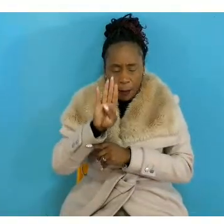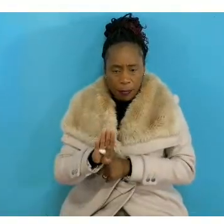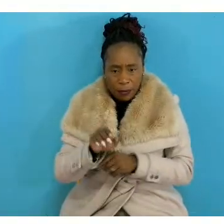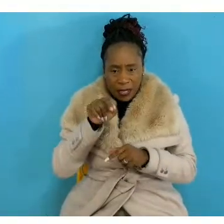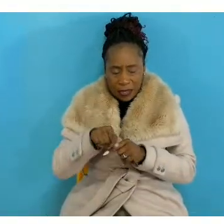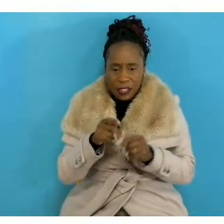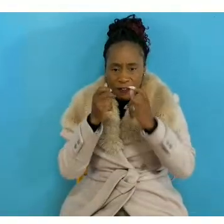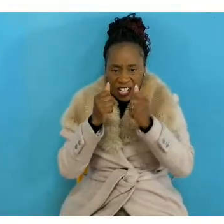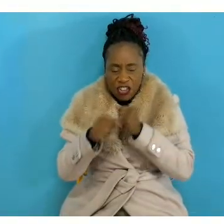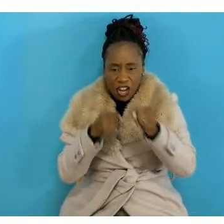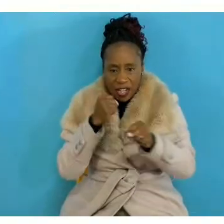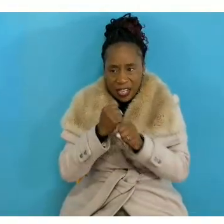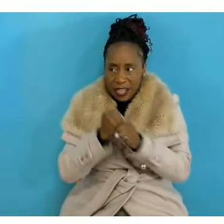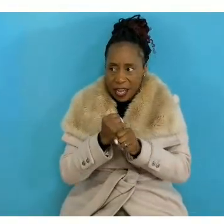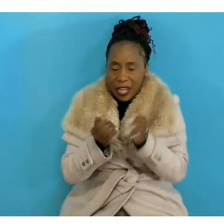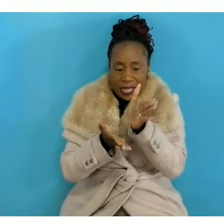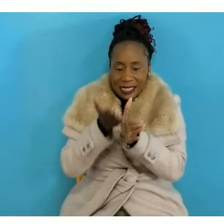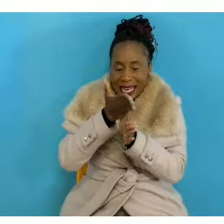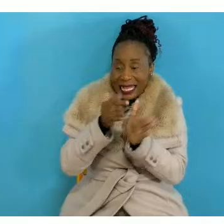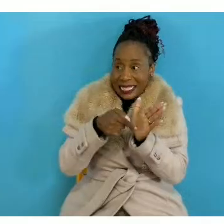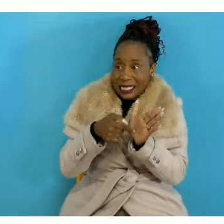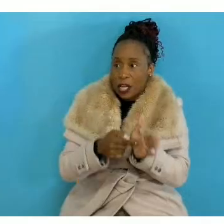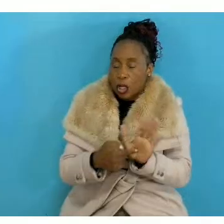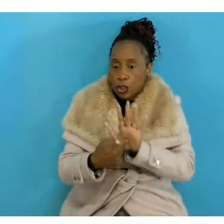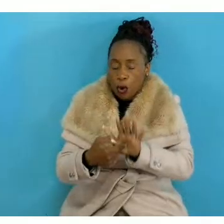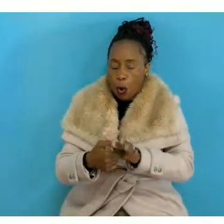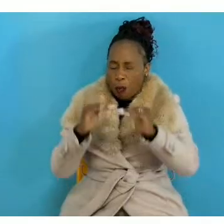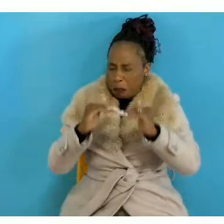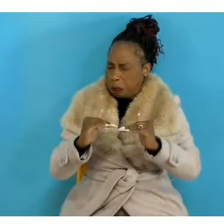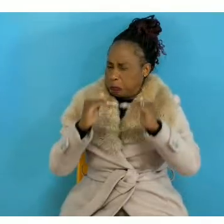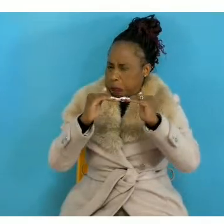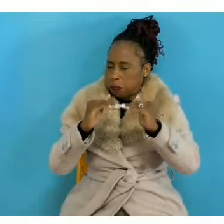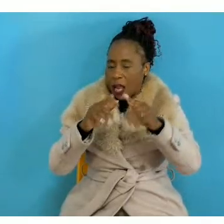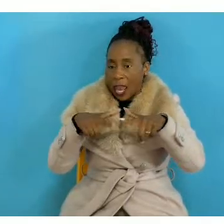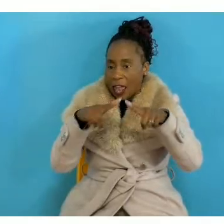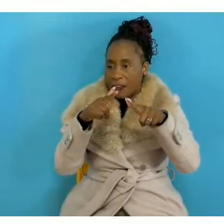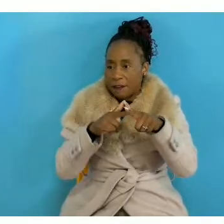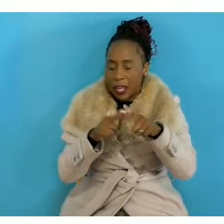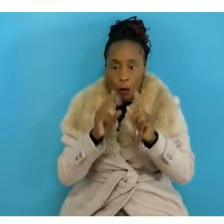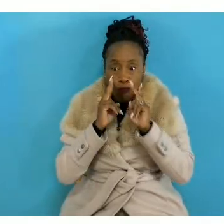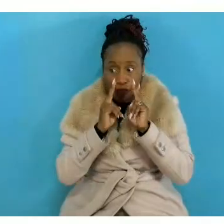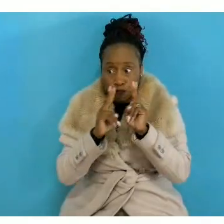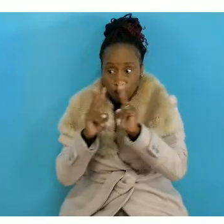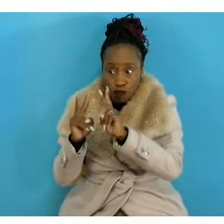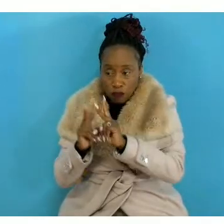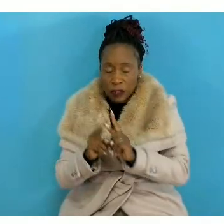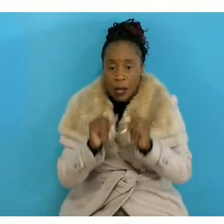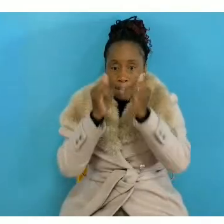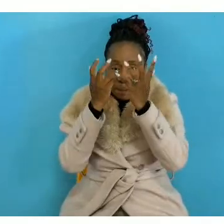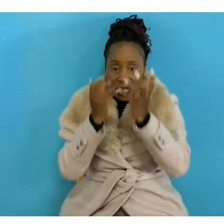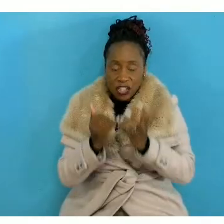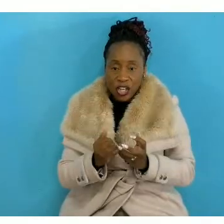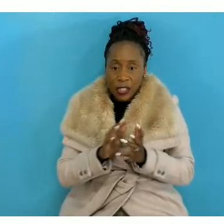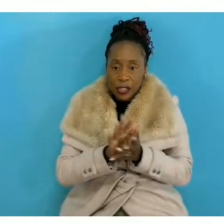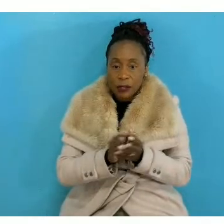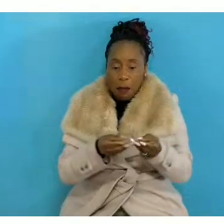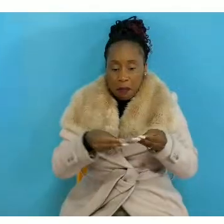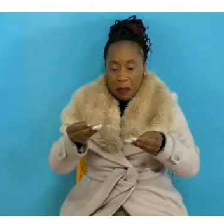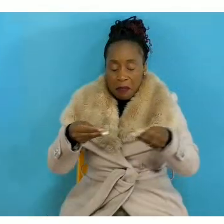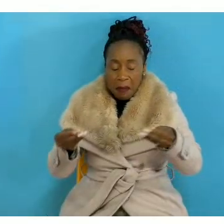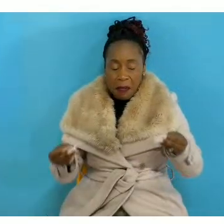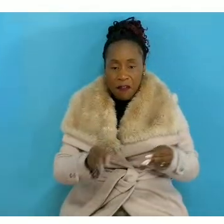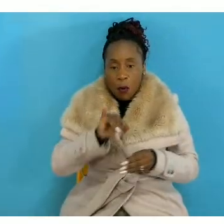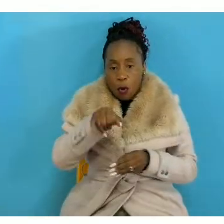the slides, I'm just showing a high-level outlook of the budget allocation for JAP over the past